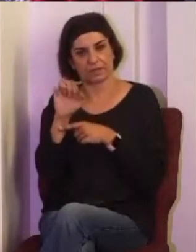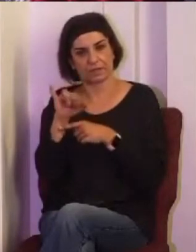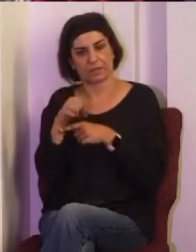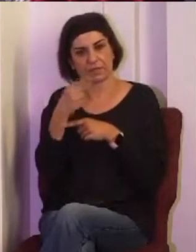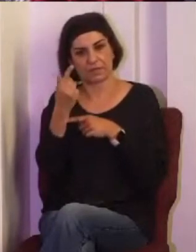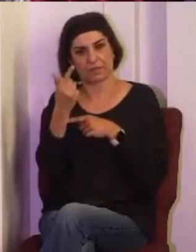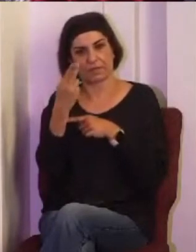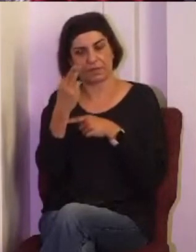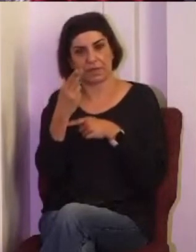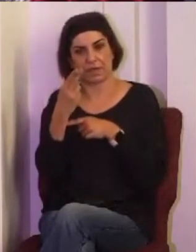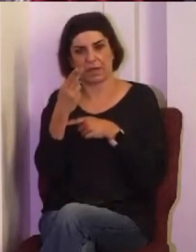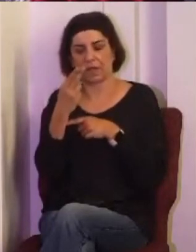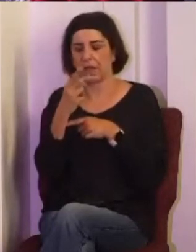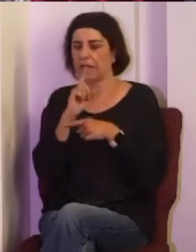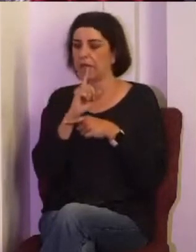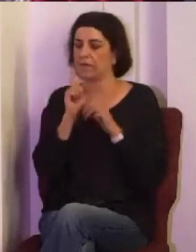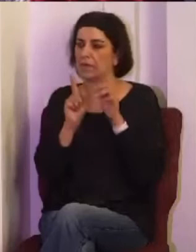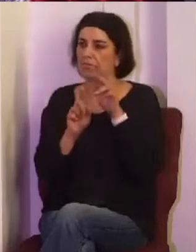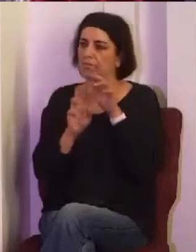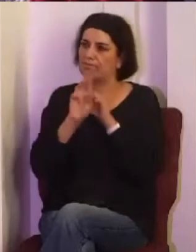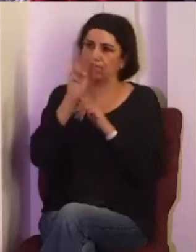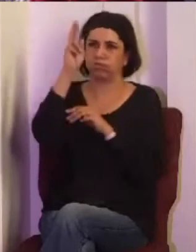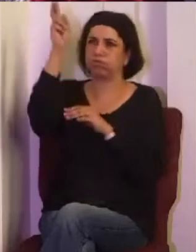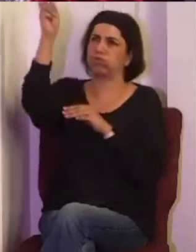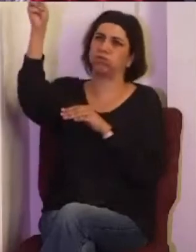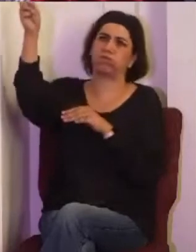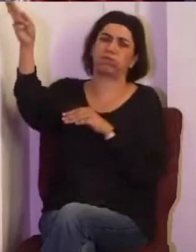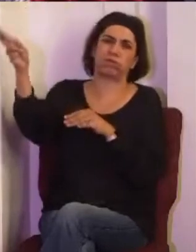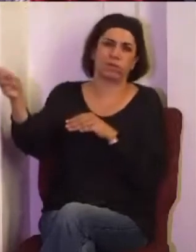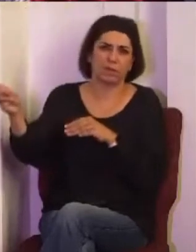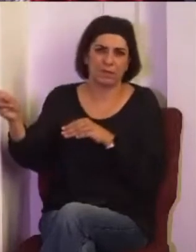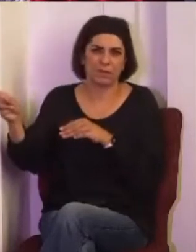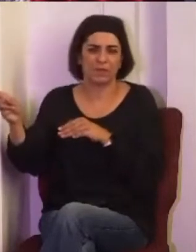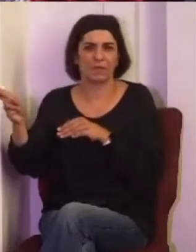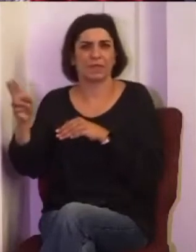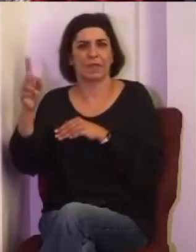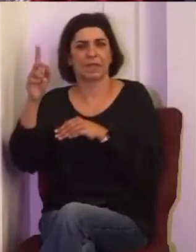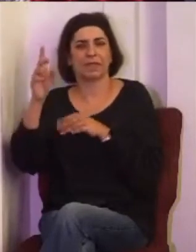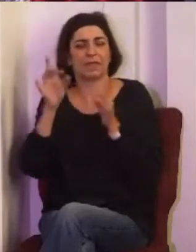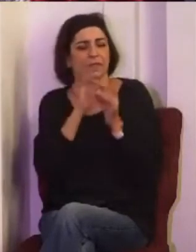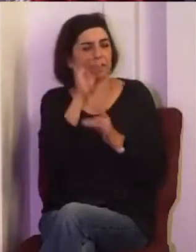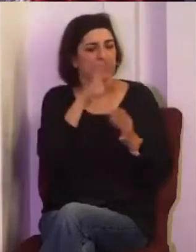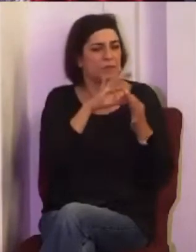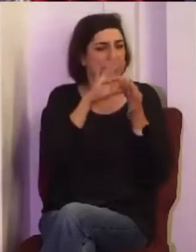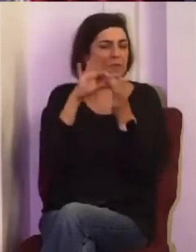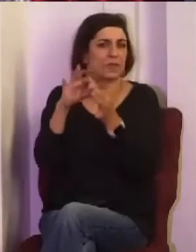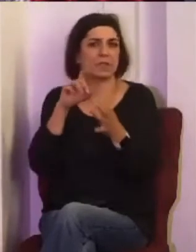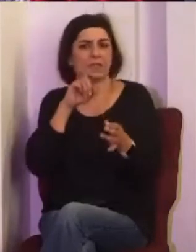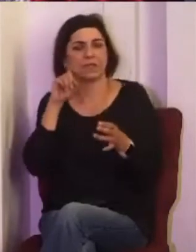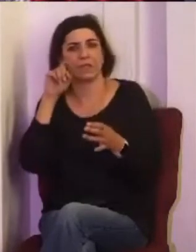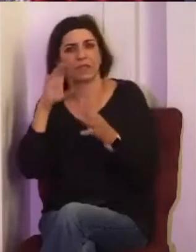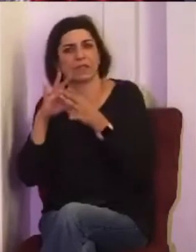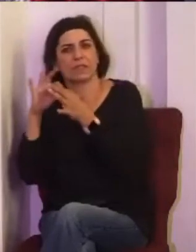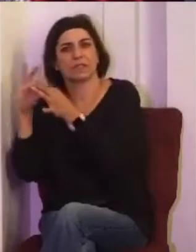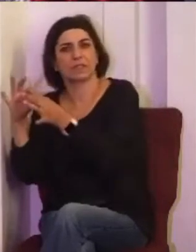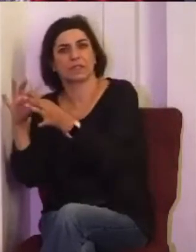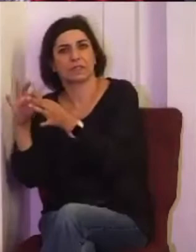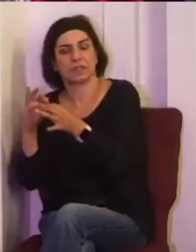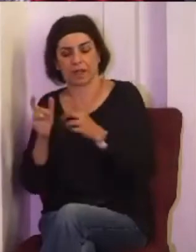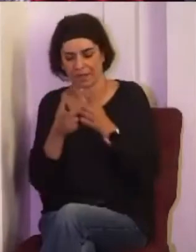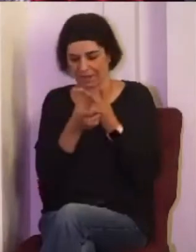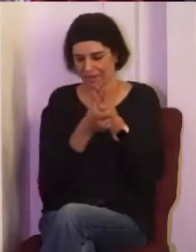sexuality. It torpedoed our liberties. that we were God's